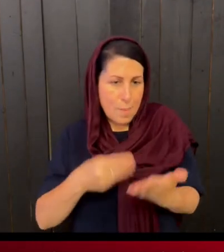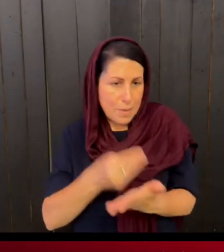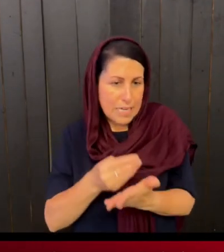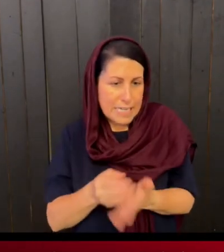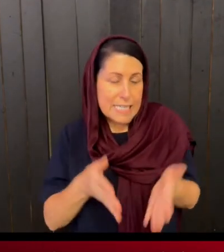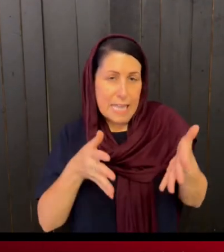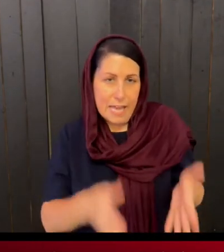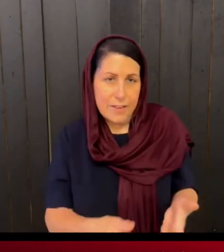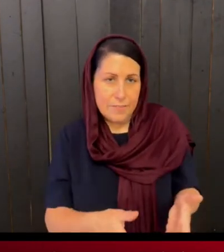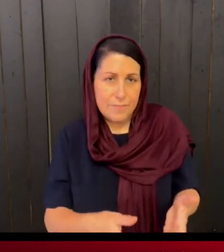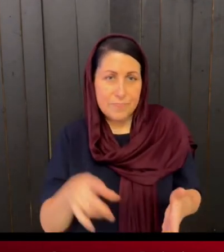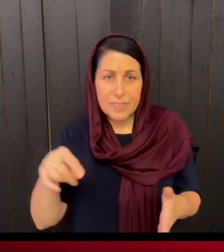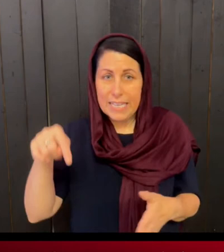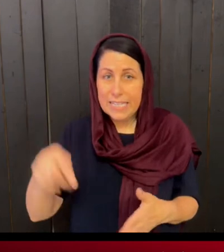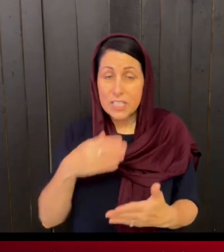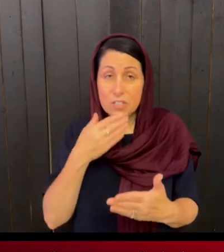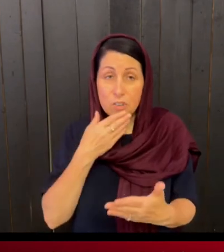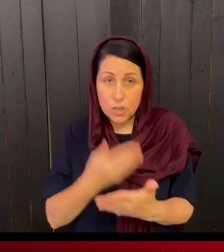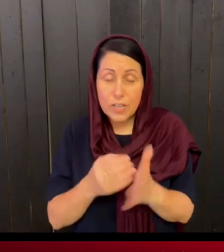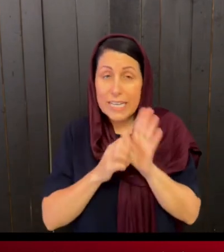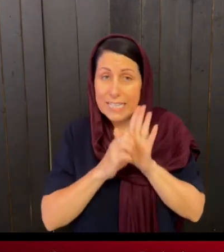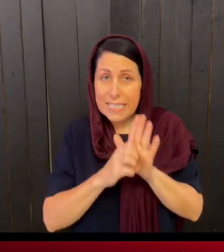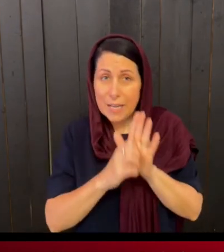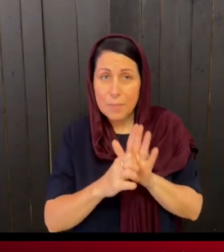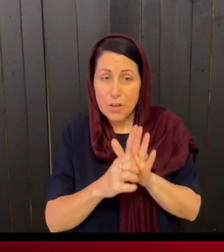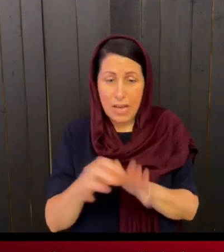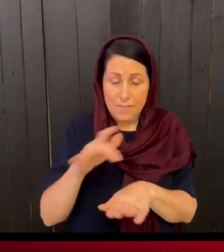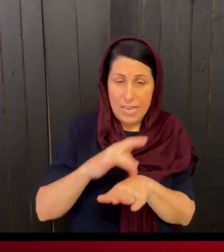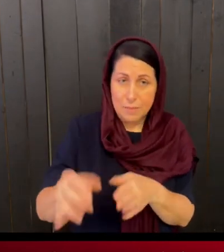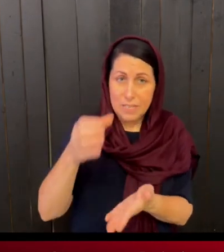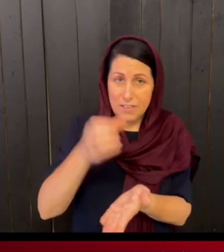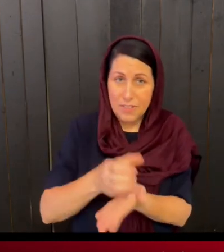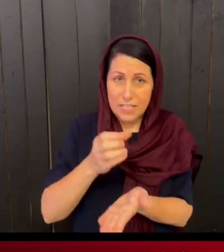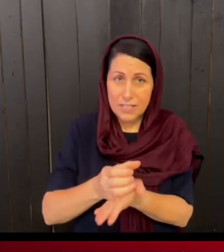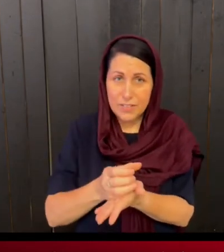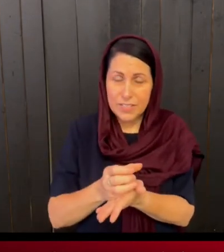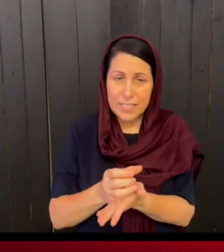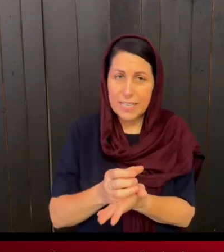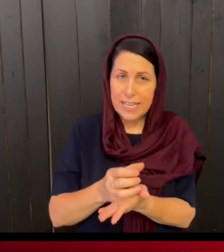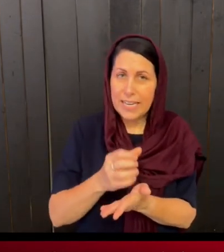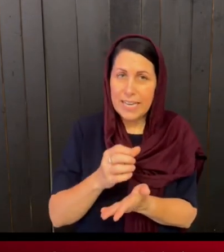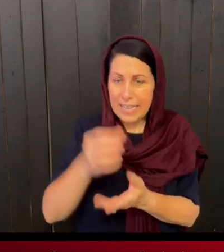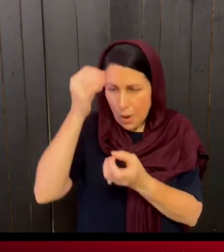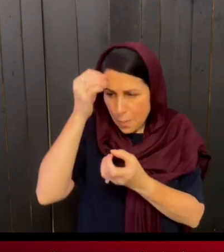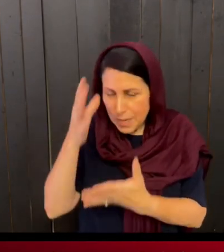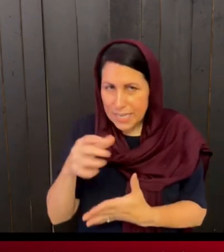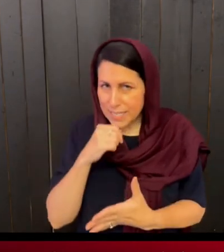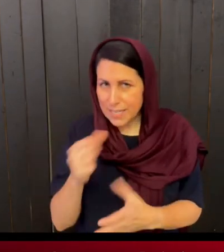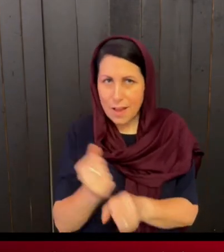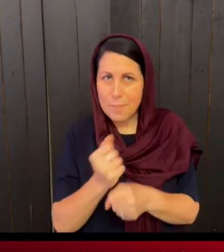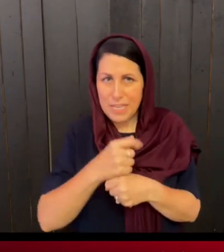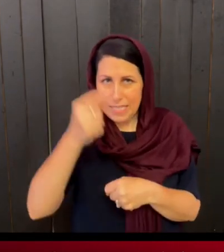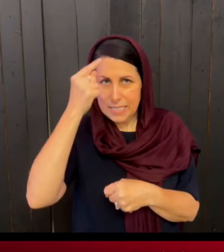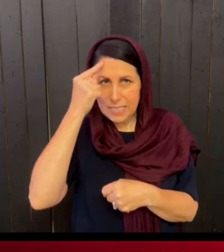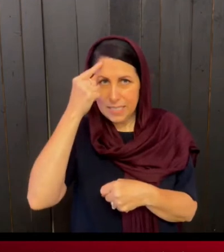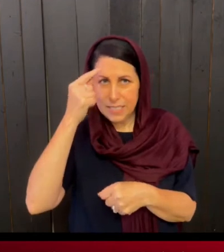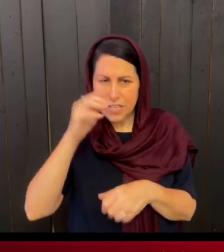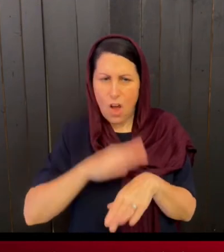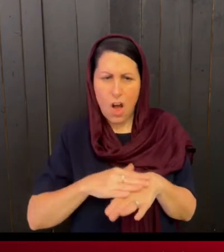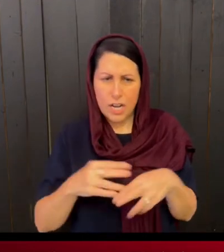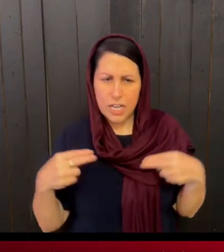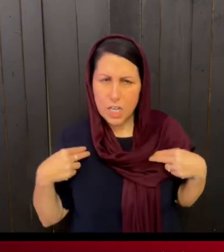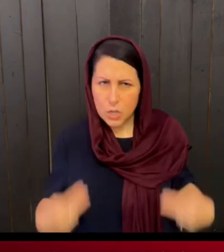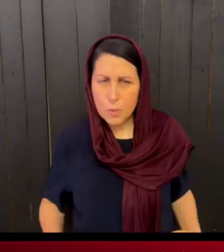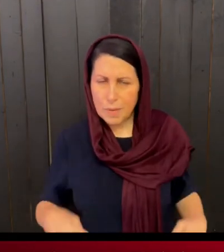and obedience that doesn't make sense. On human terms, it didn't make sense. But one of the things